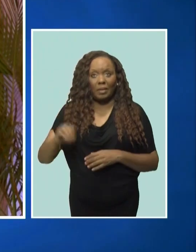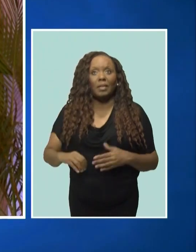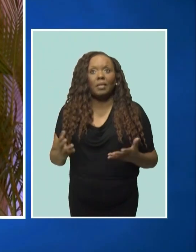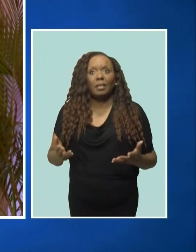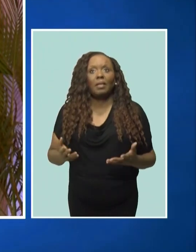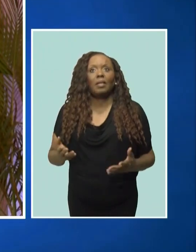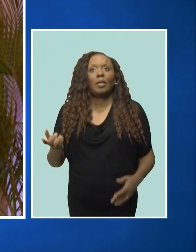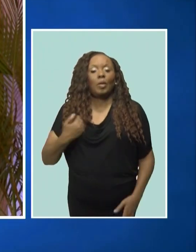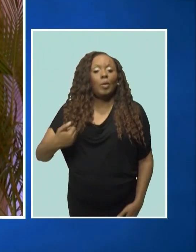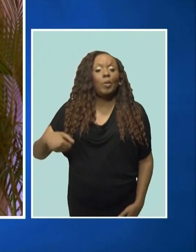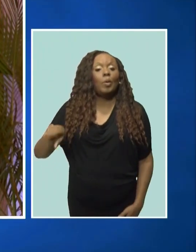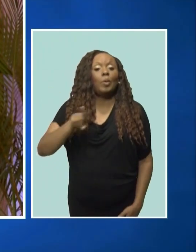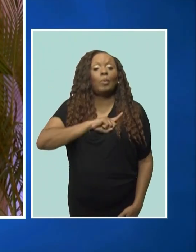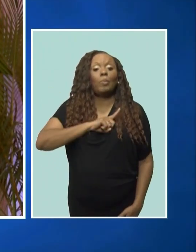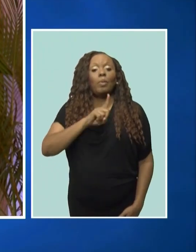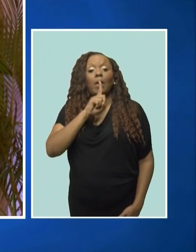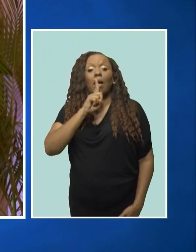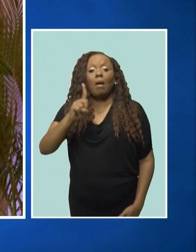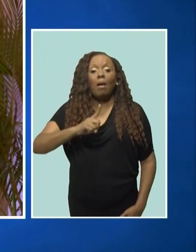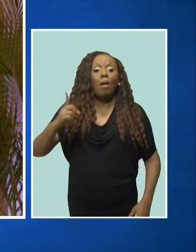We are winning.